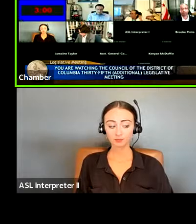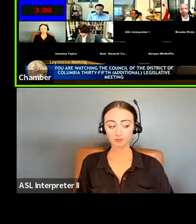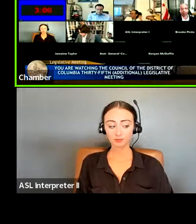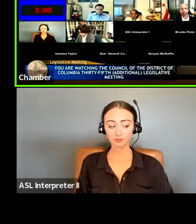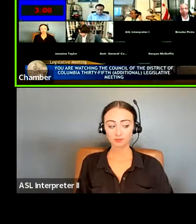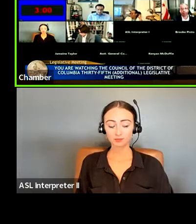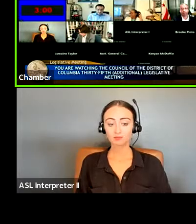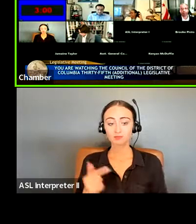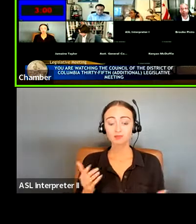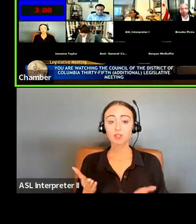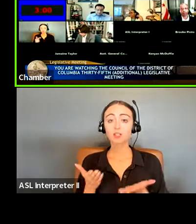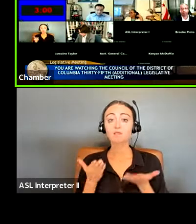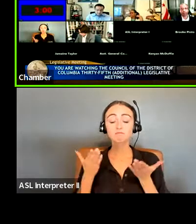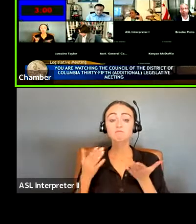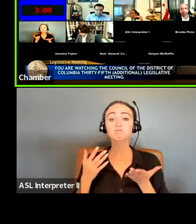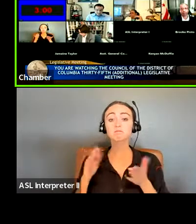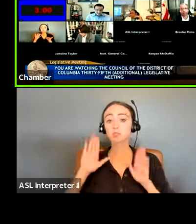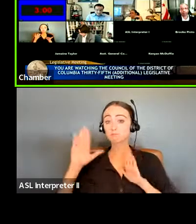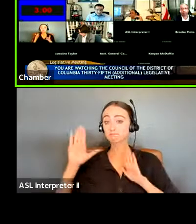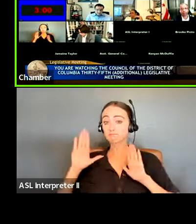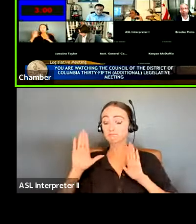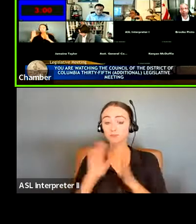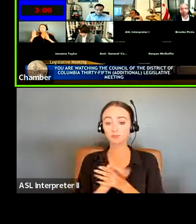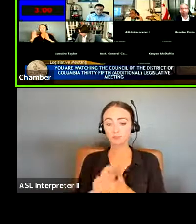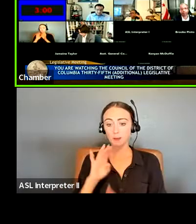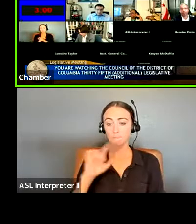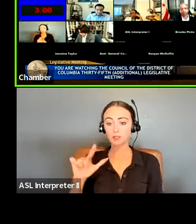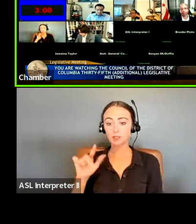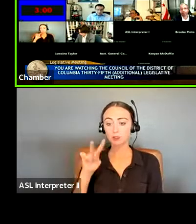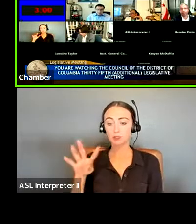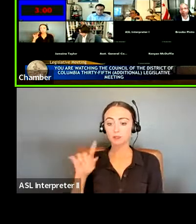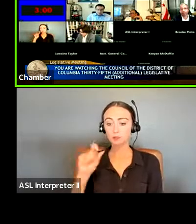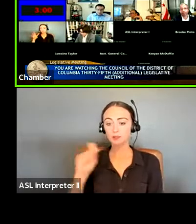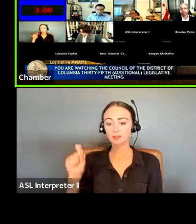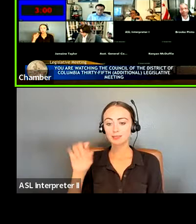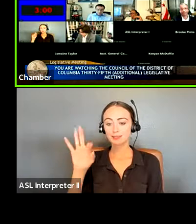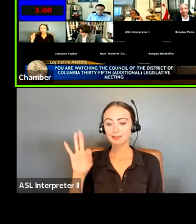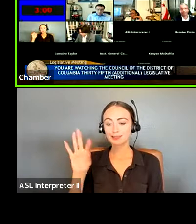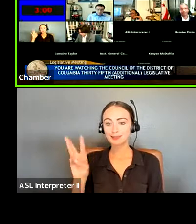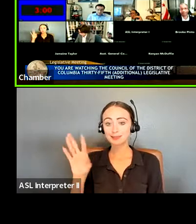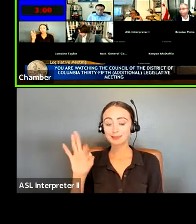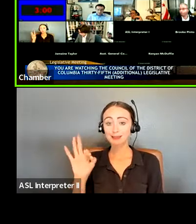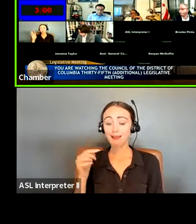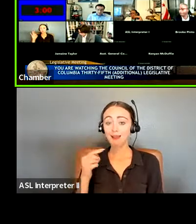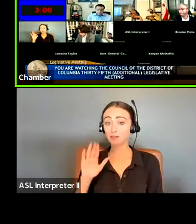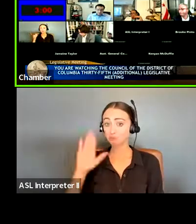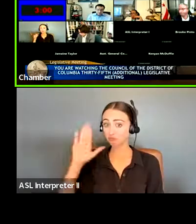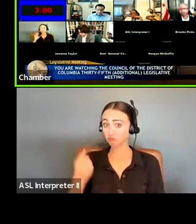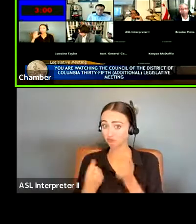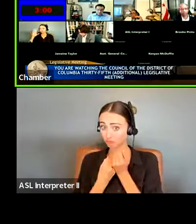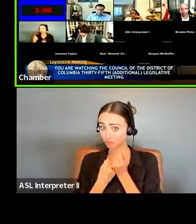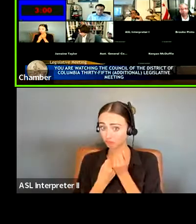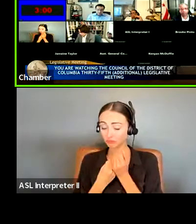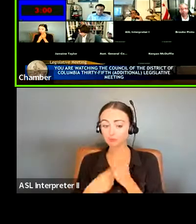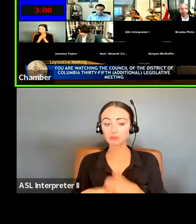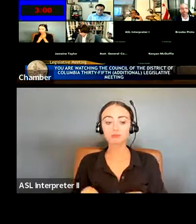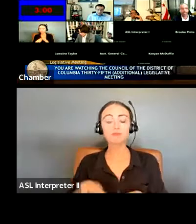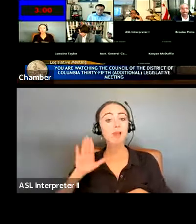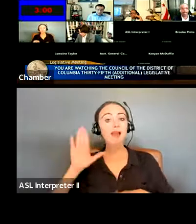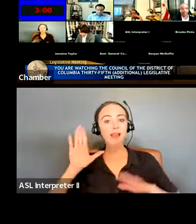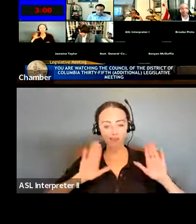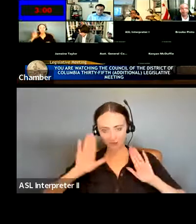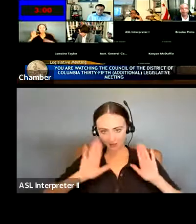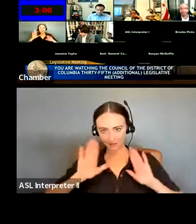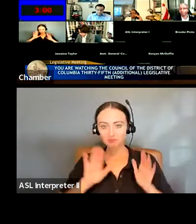We'll dispose of this by a voice vote. The vote is on Bill 24-969. All those in favor say aye. Aye.